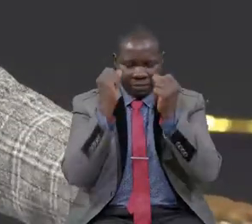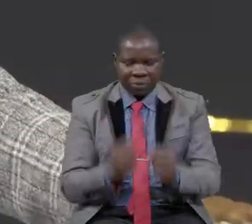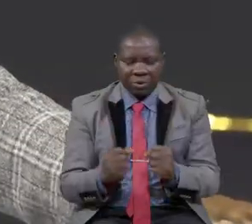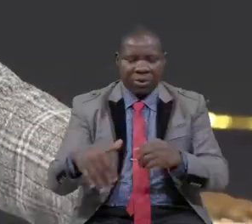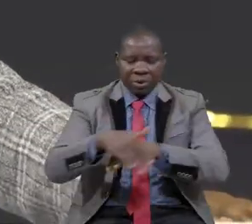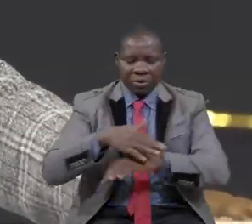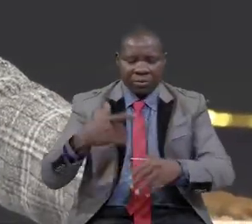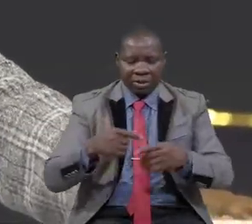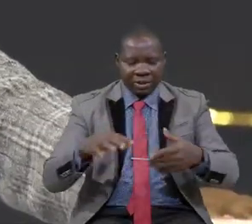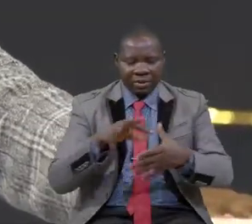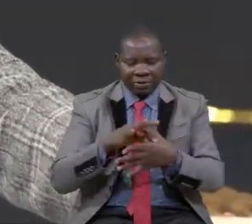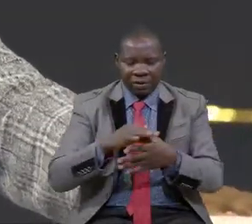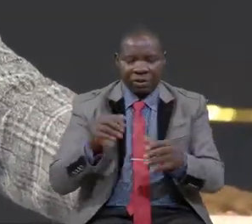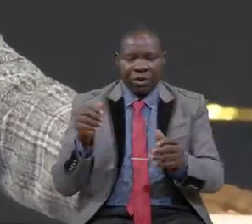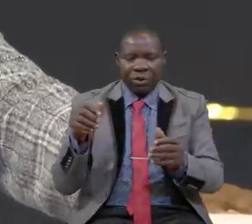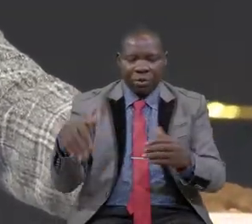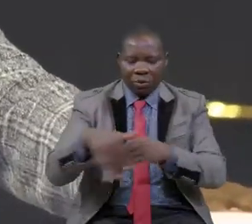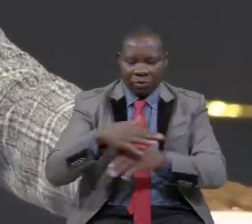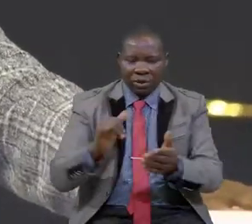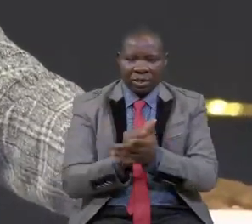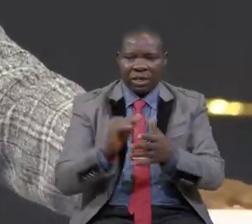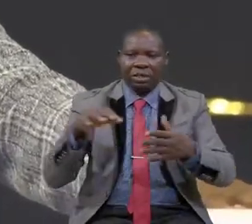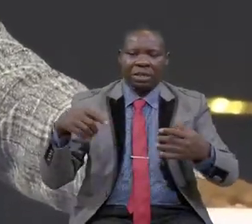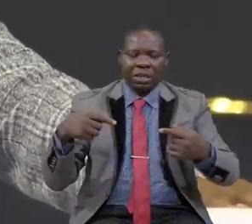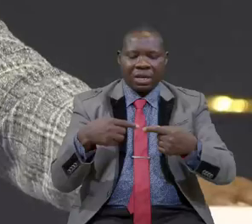enemy. I have power.